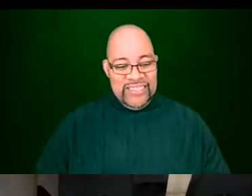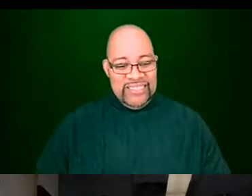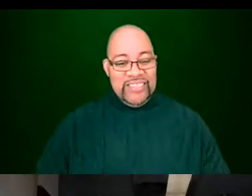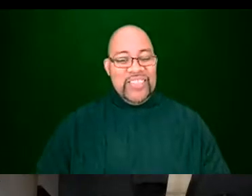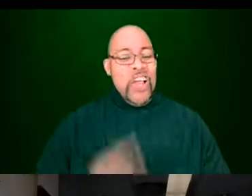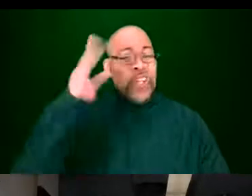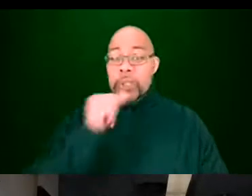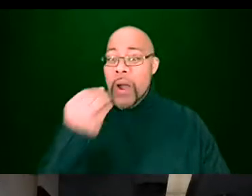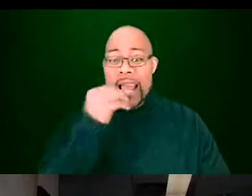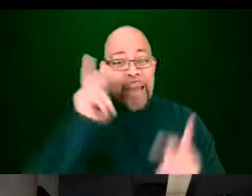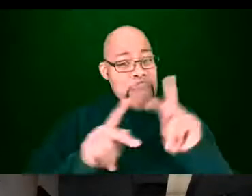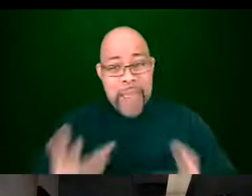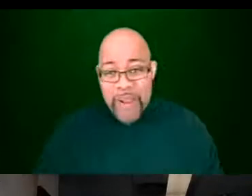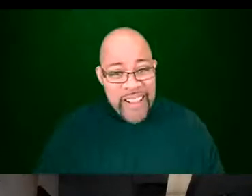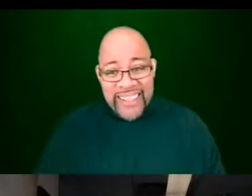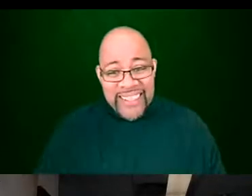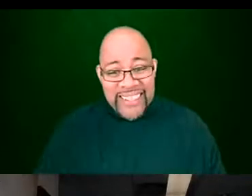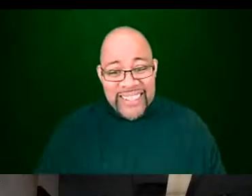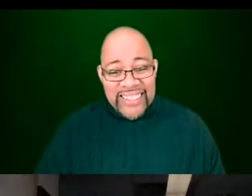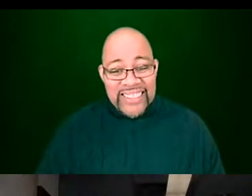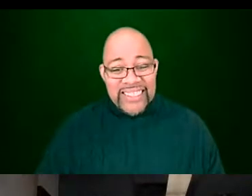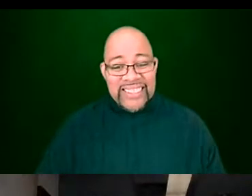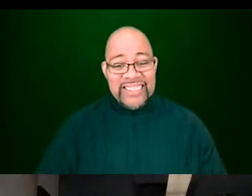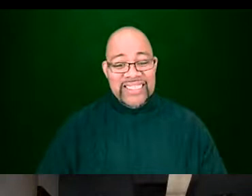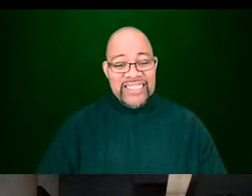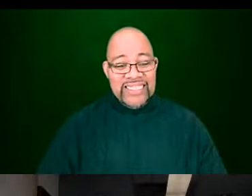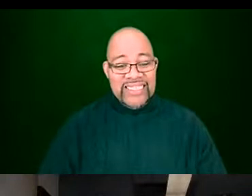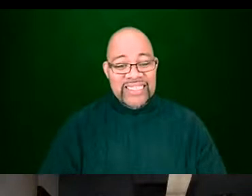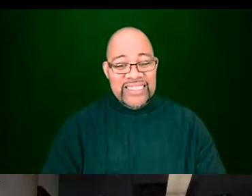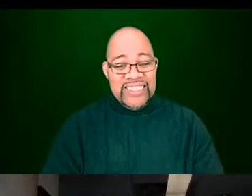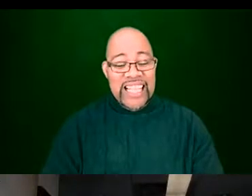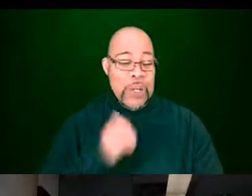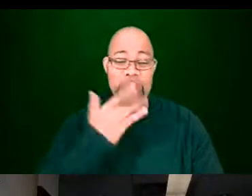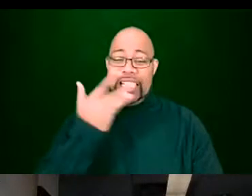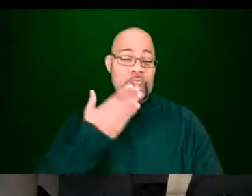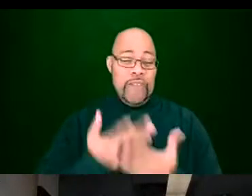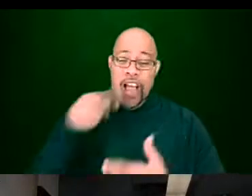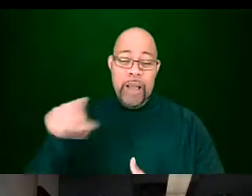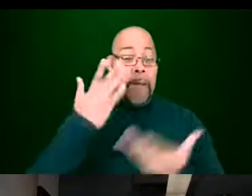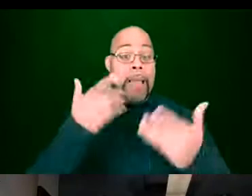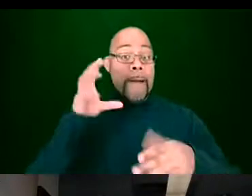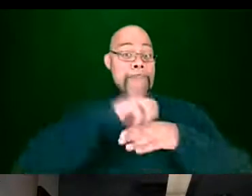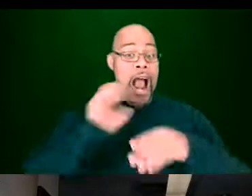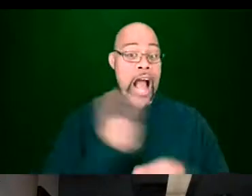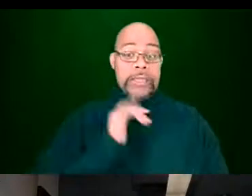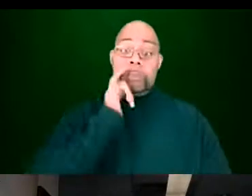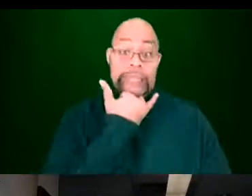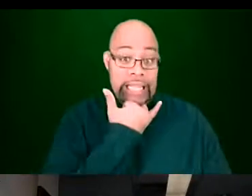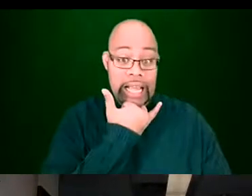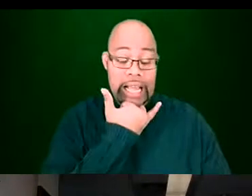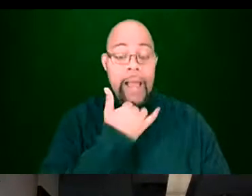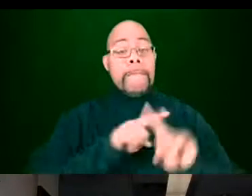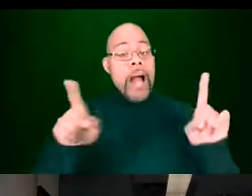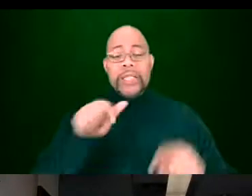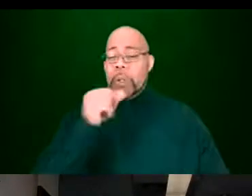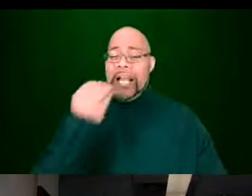Sharks don't eat people though. Sharks don't eat people. We don't taste very good to sharks. Sometimes they might bite us on accident, but they